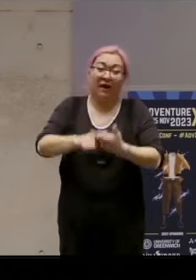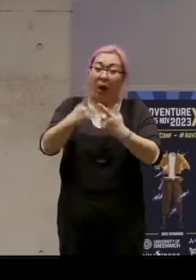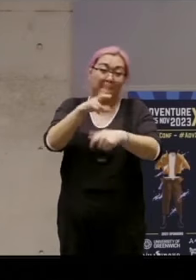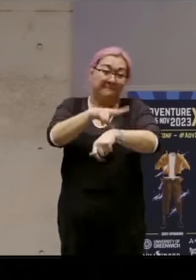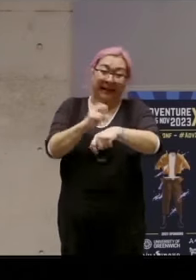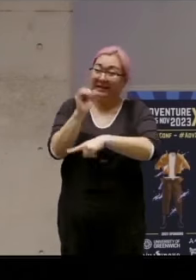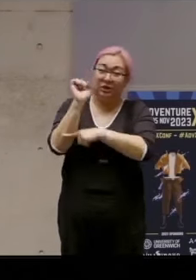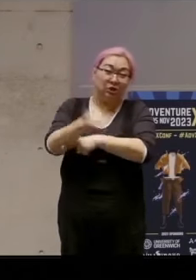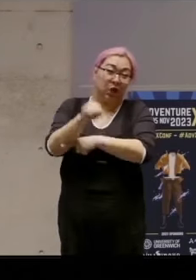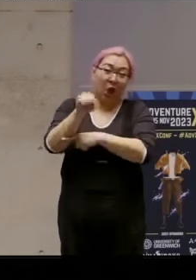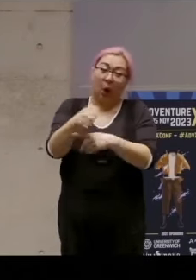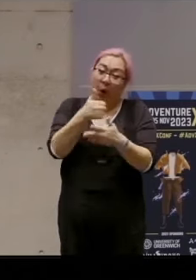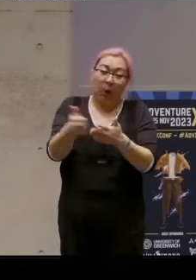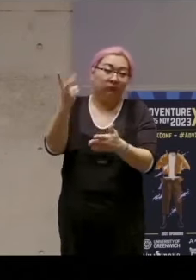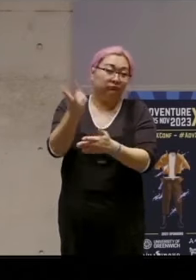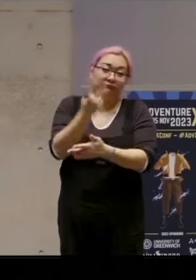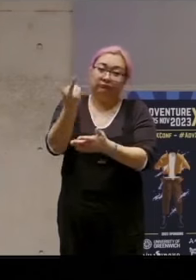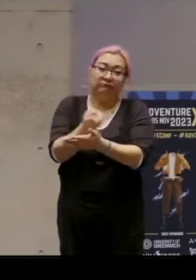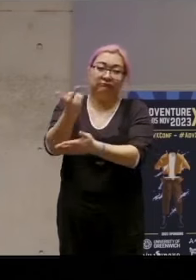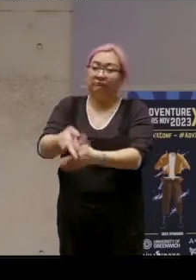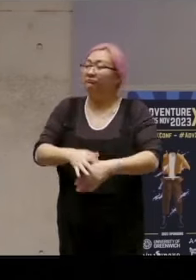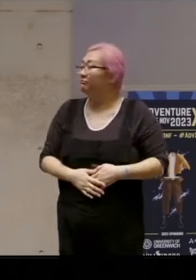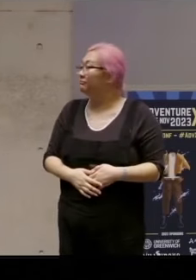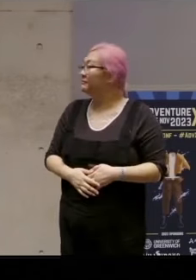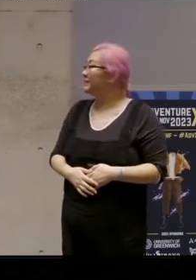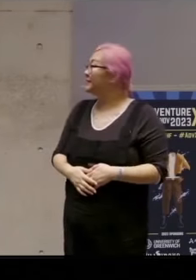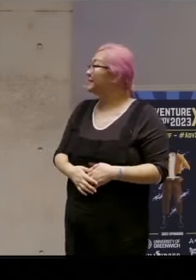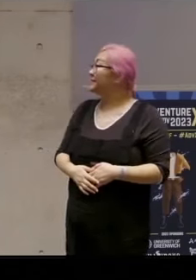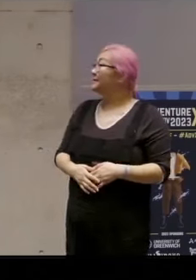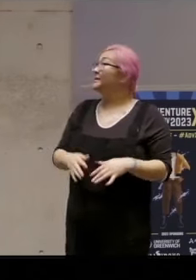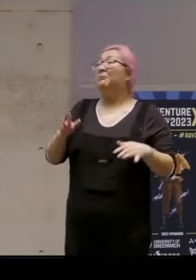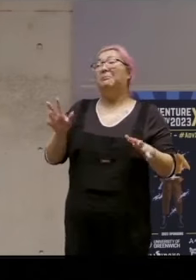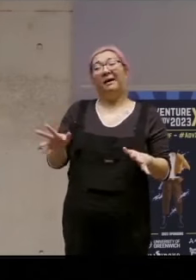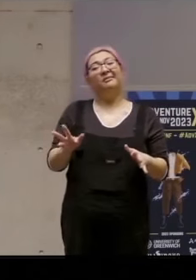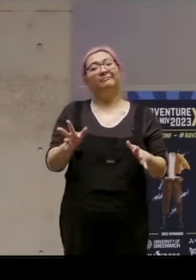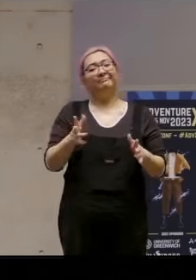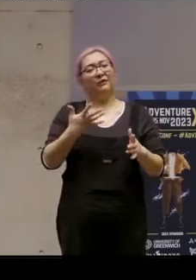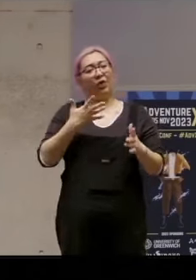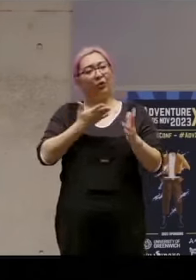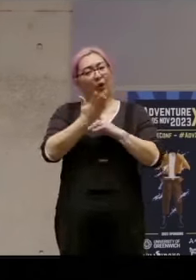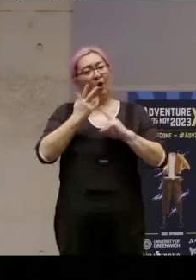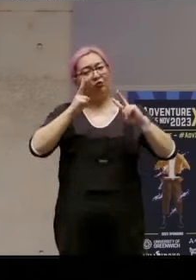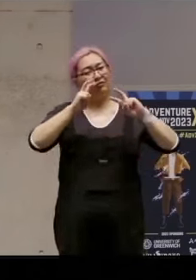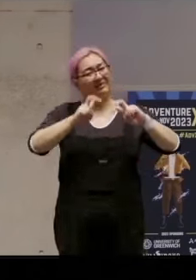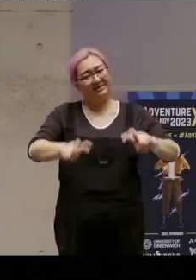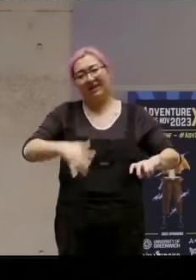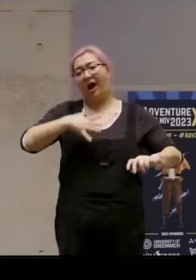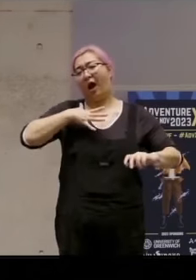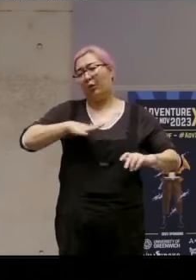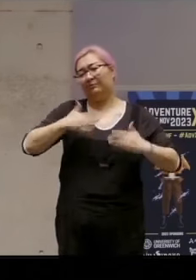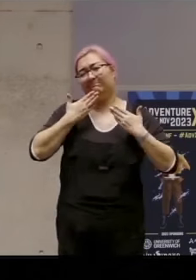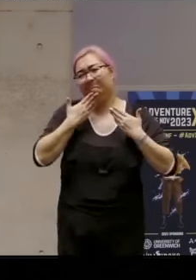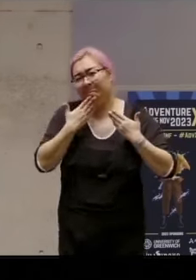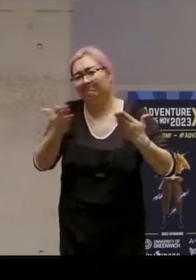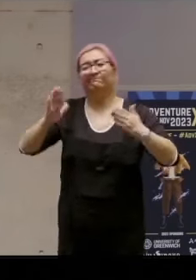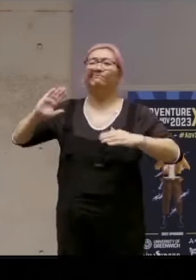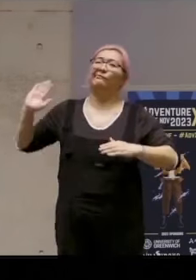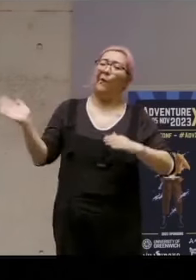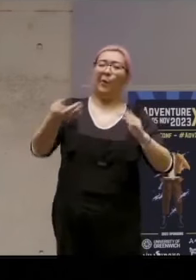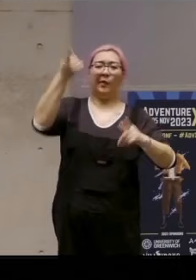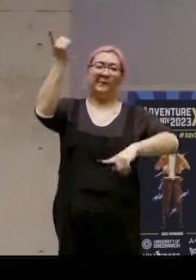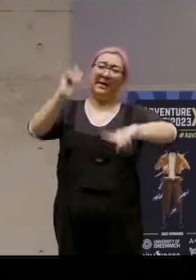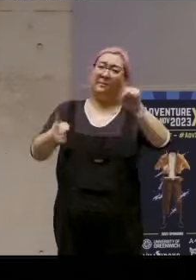ones. And but for now, we'd like to thank those people who really contributed to that study with